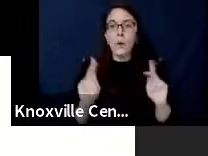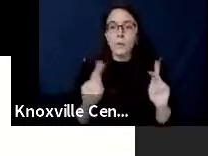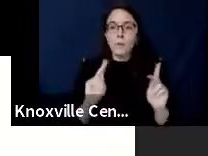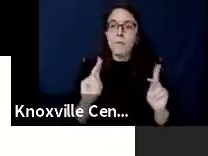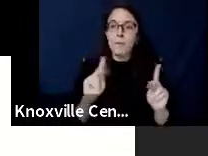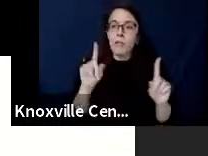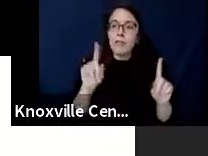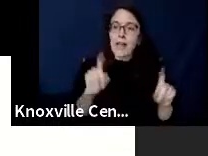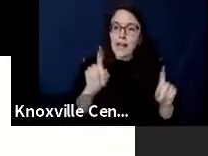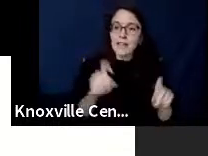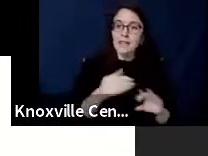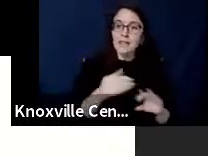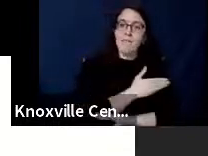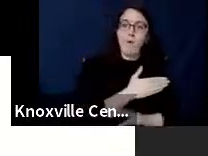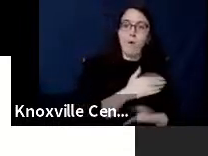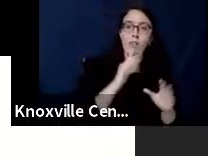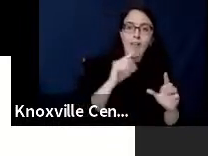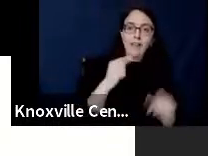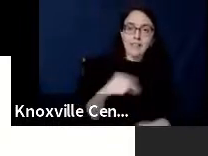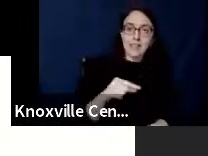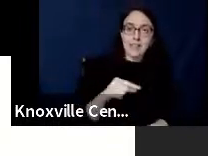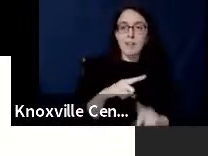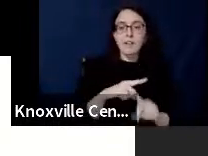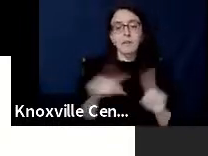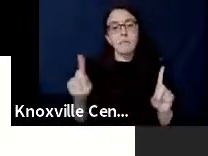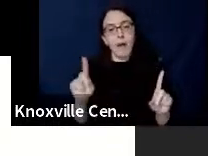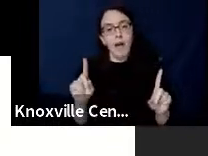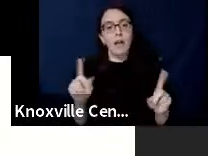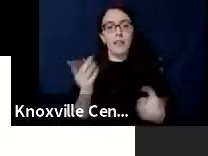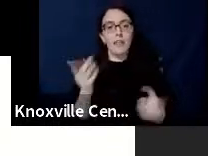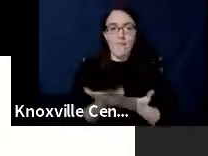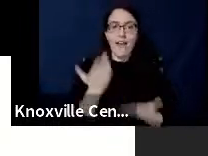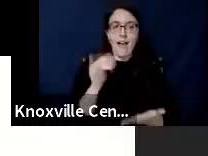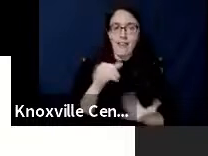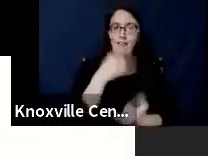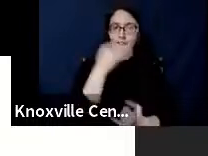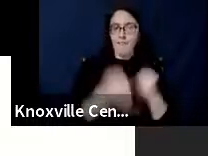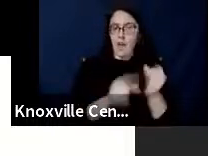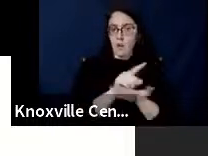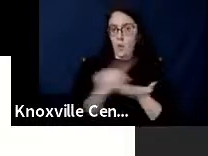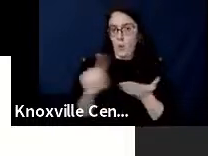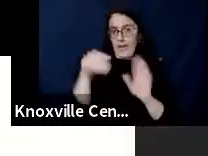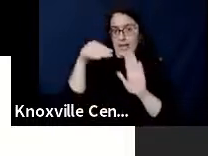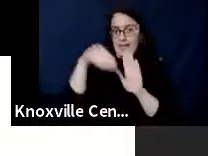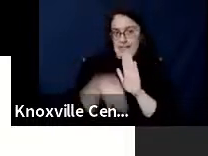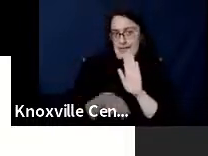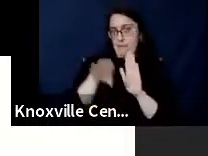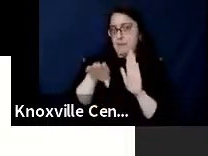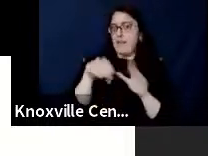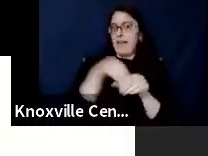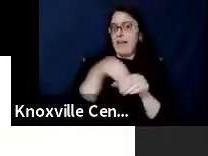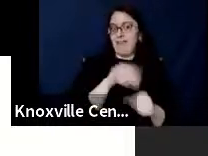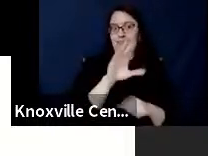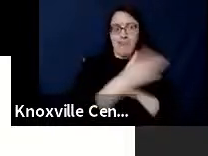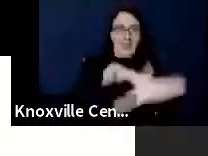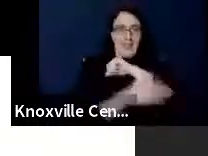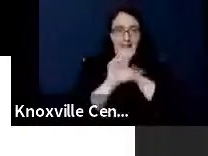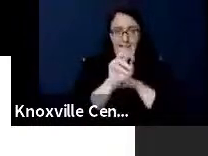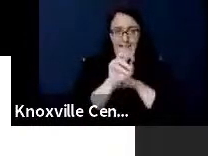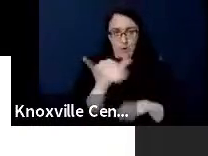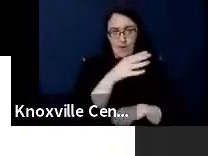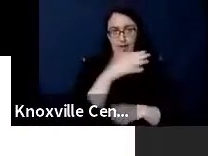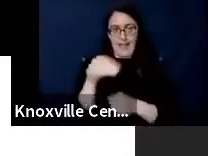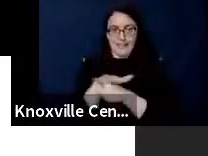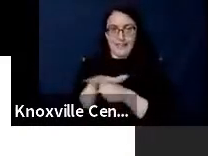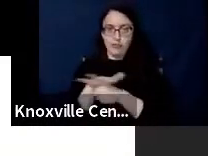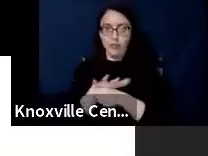tested before Thanksgiving, but the fact that final week dipped in the county and the district really is likely